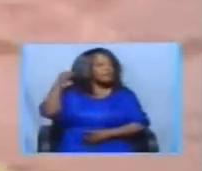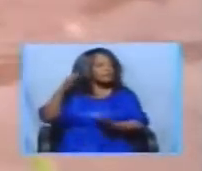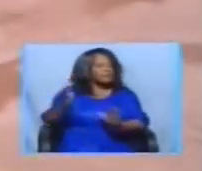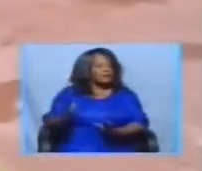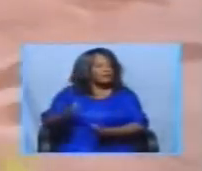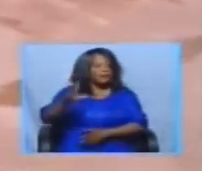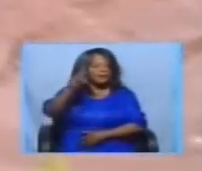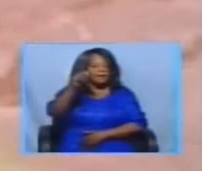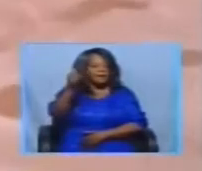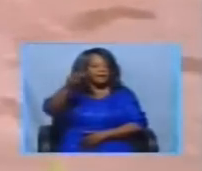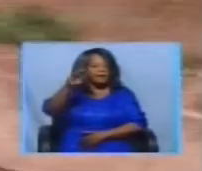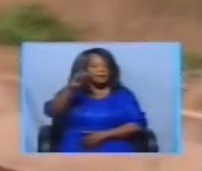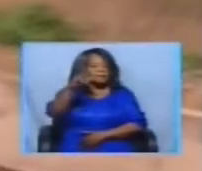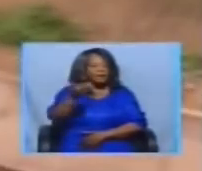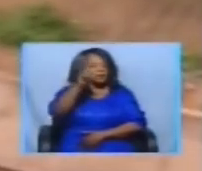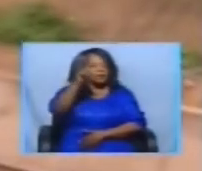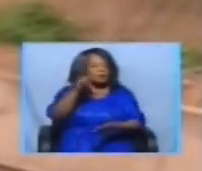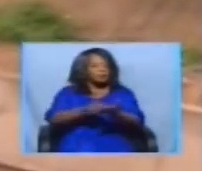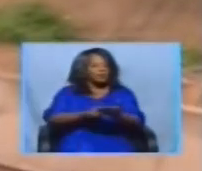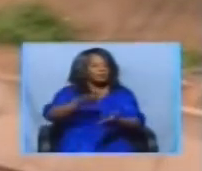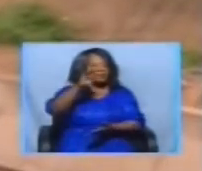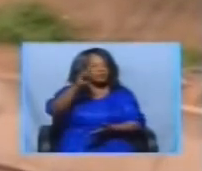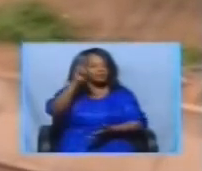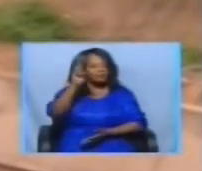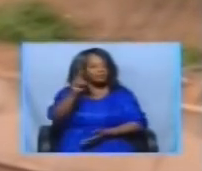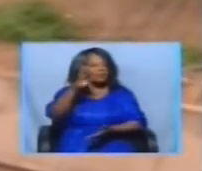said the project will benefit 1.2 million people.